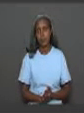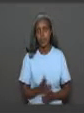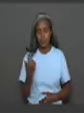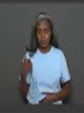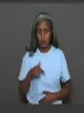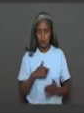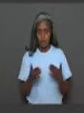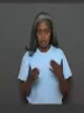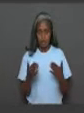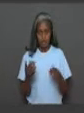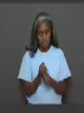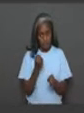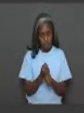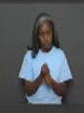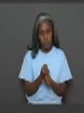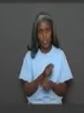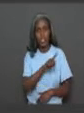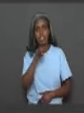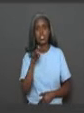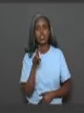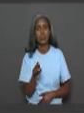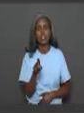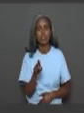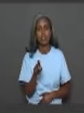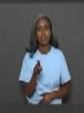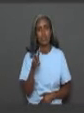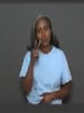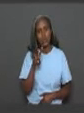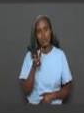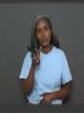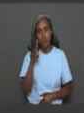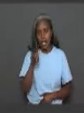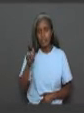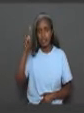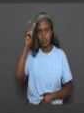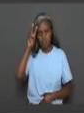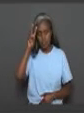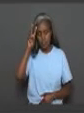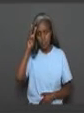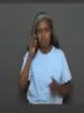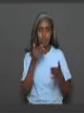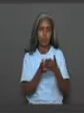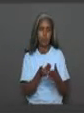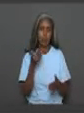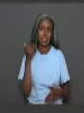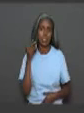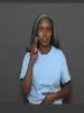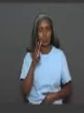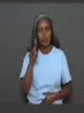We can simplify the equation to x squared